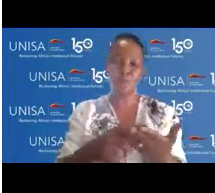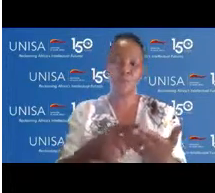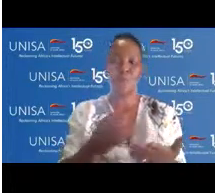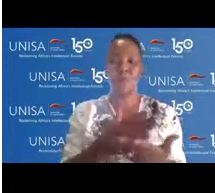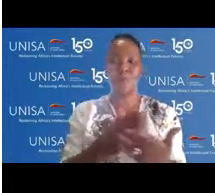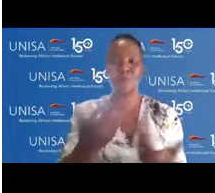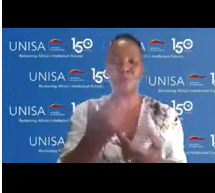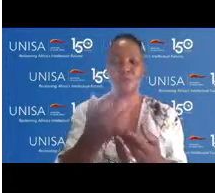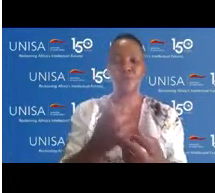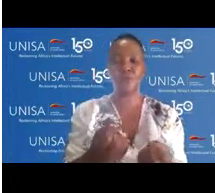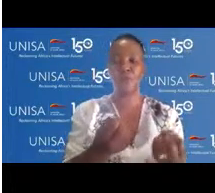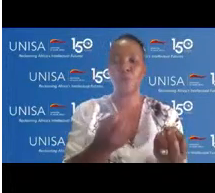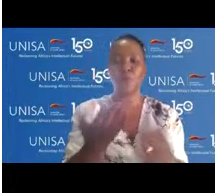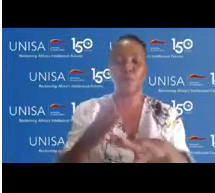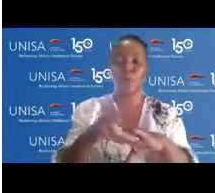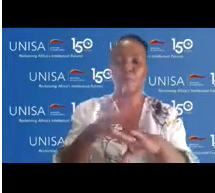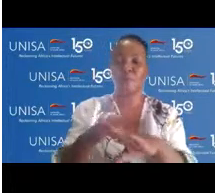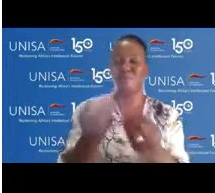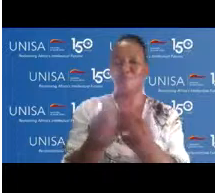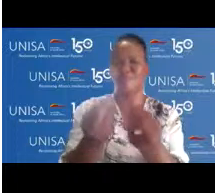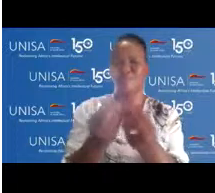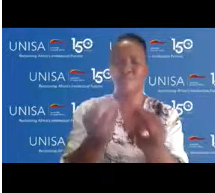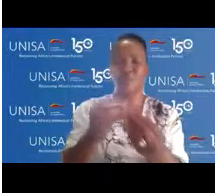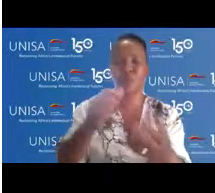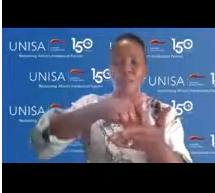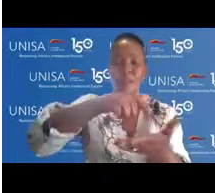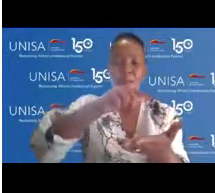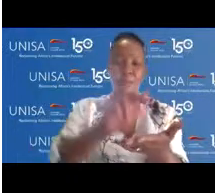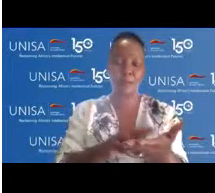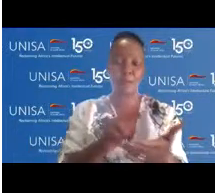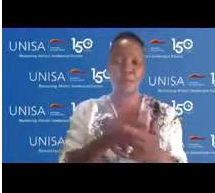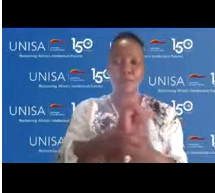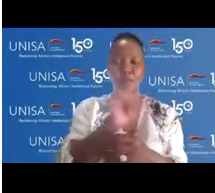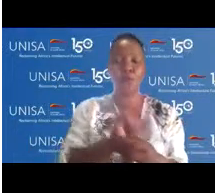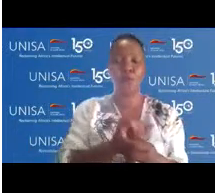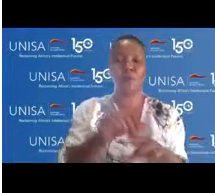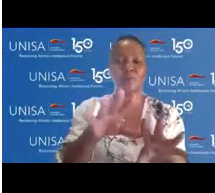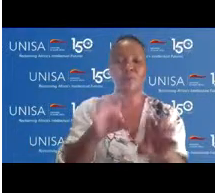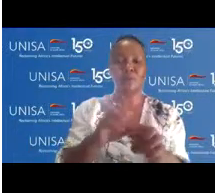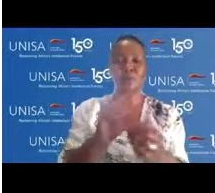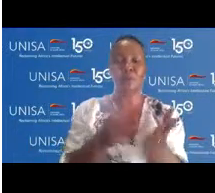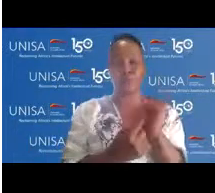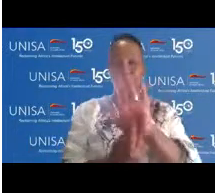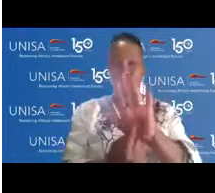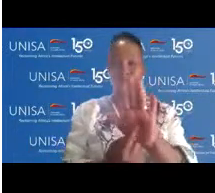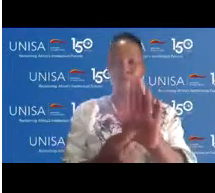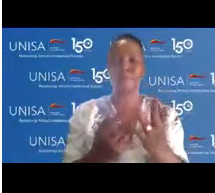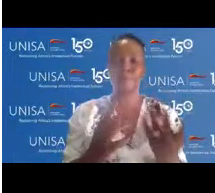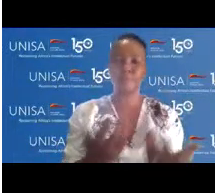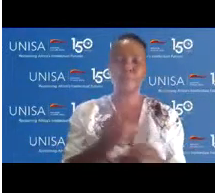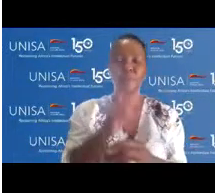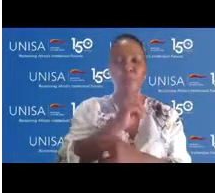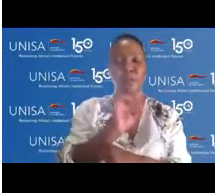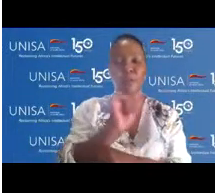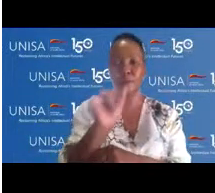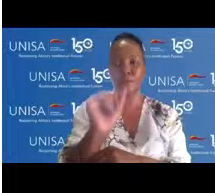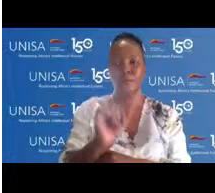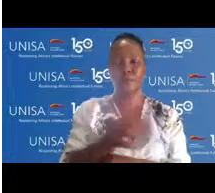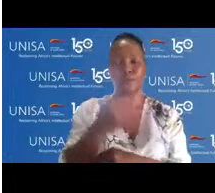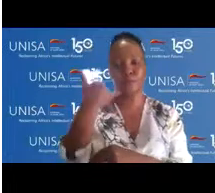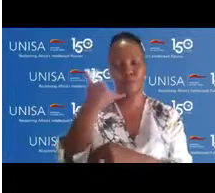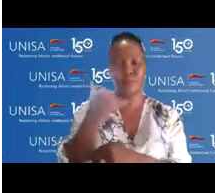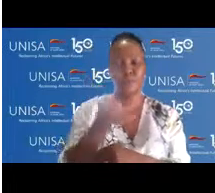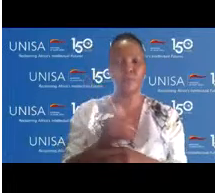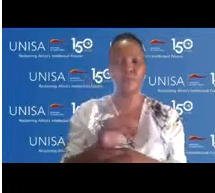will be able to directly apply to your exam, and we are going to demonstrate to you using our phones, so you'll see exactly what's on our